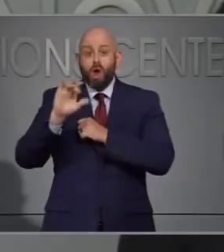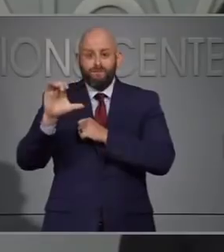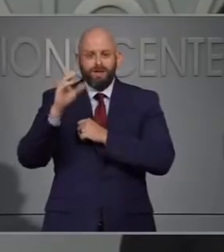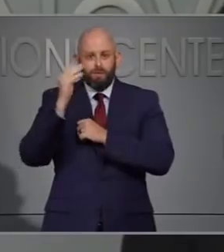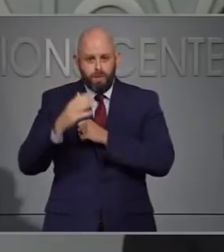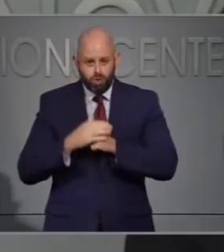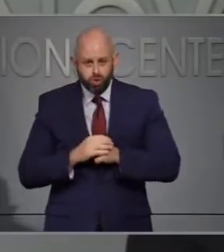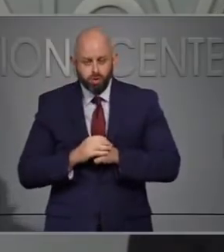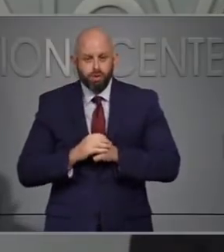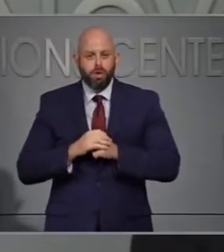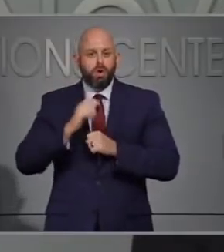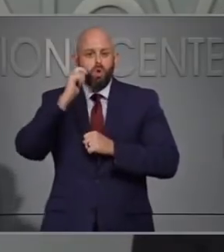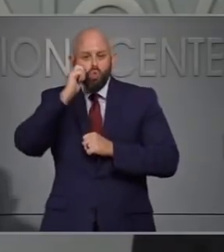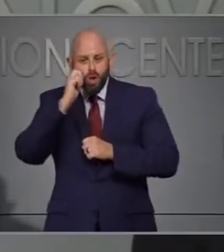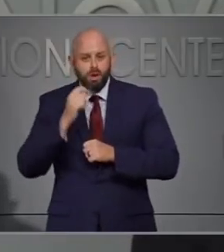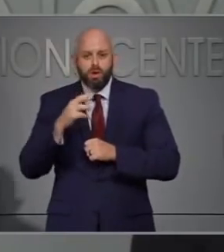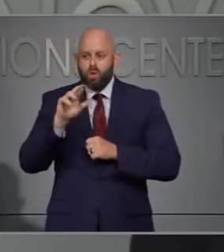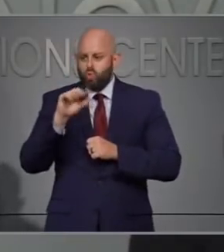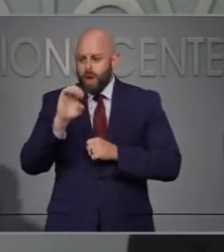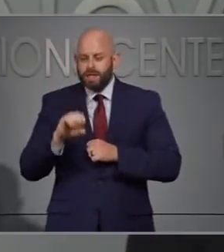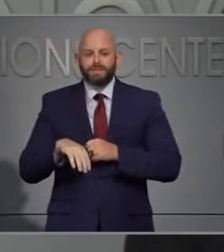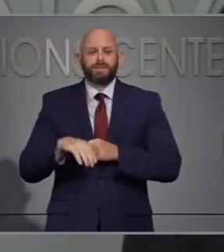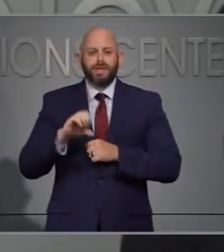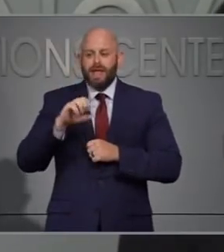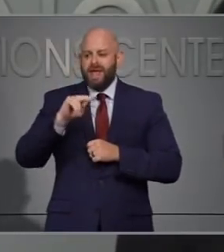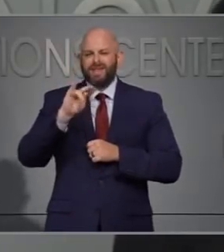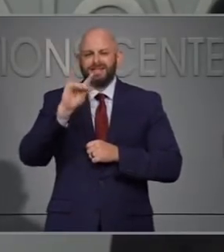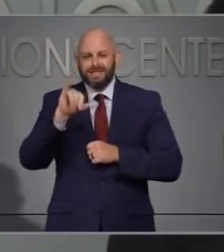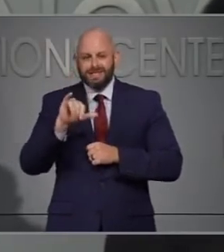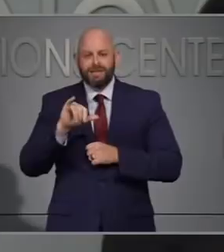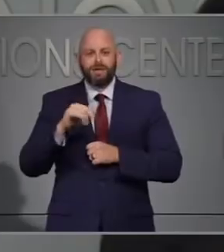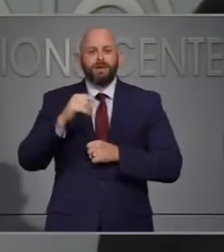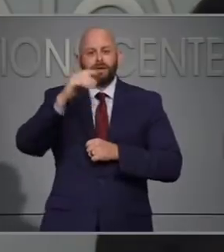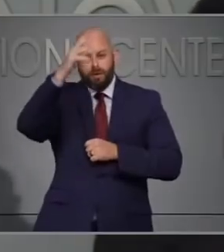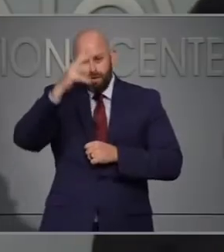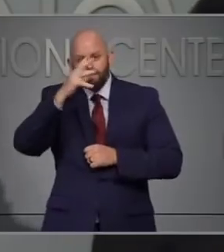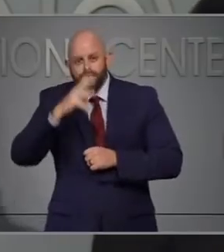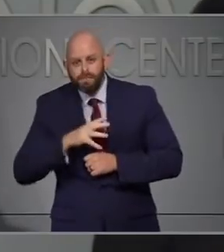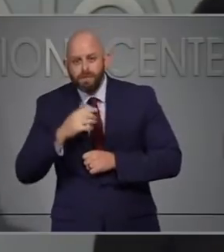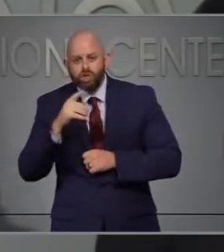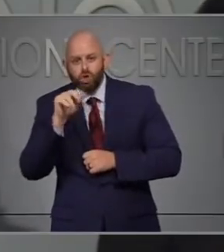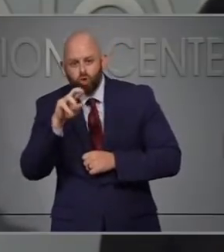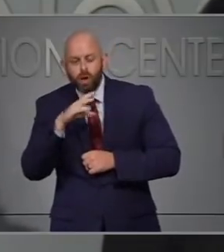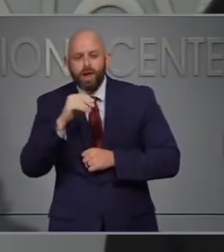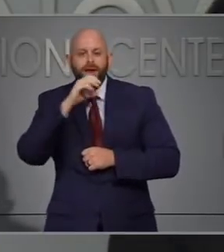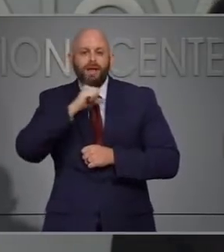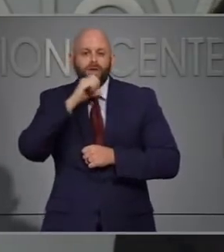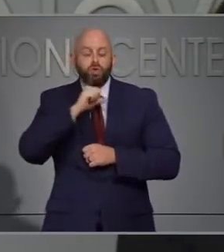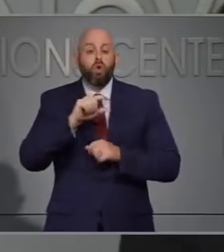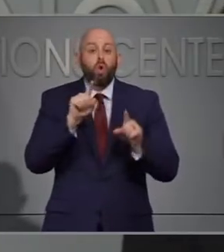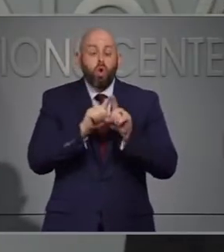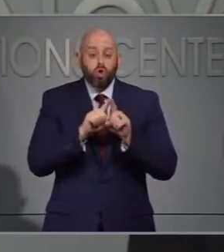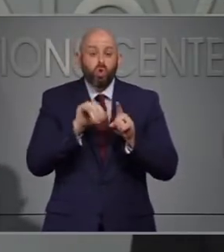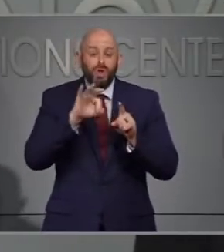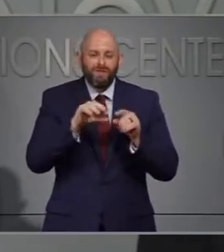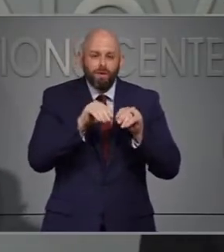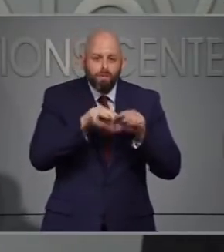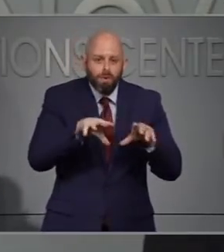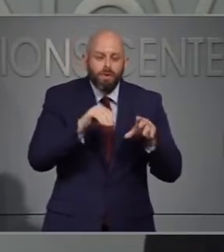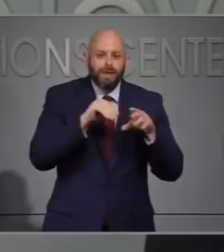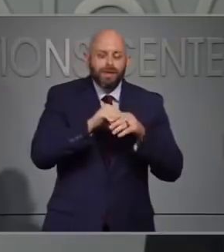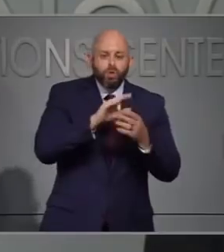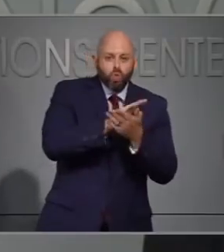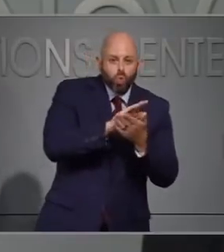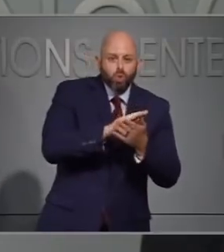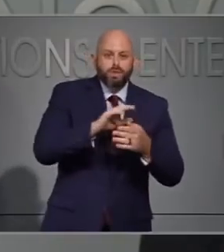ethnicity, gender, and age, and a reporting of clusters in child care programs and schools. Like long-term